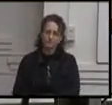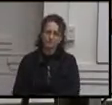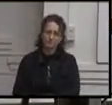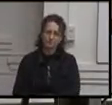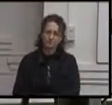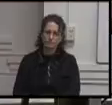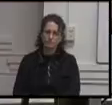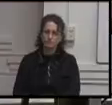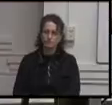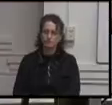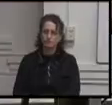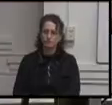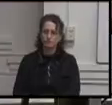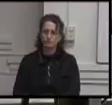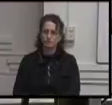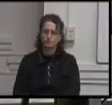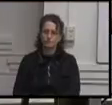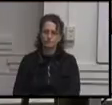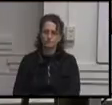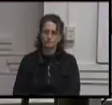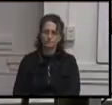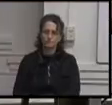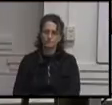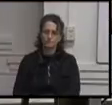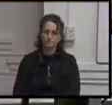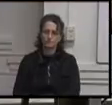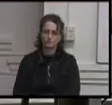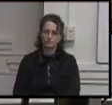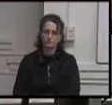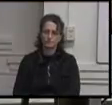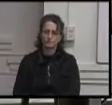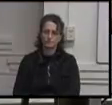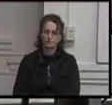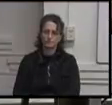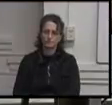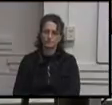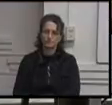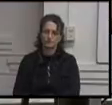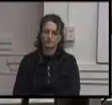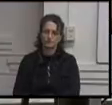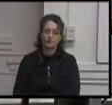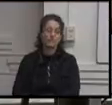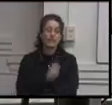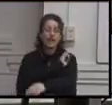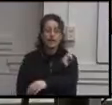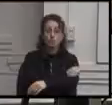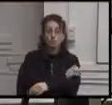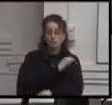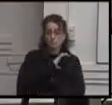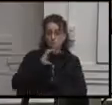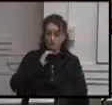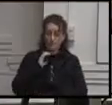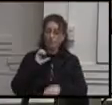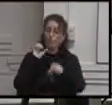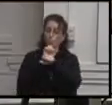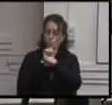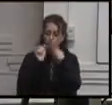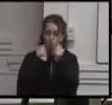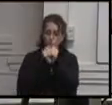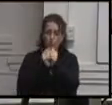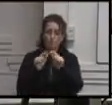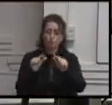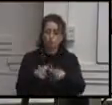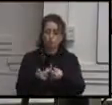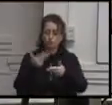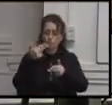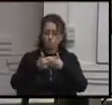In the area of transportation also, the Energy Committee has been working with a group called the Brattleboro Transportation Roundtable, which is a